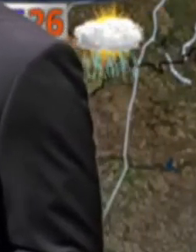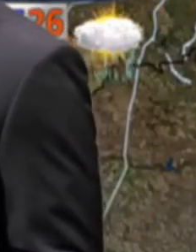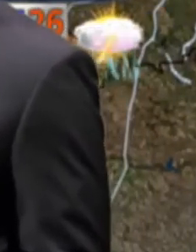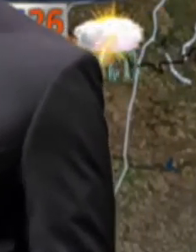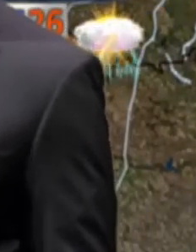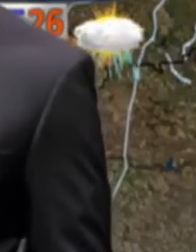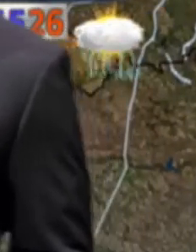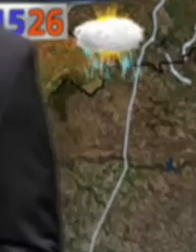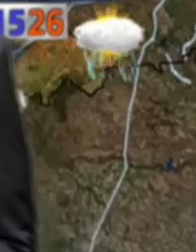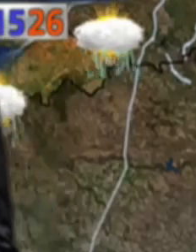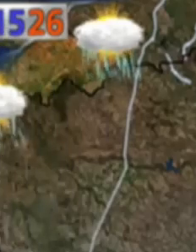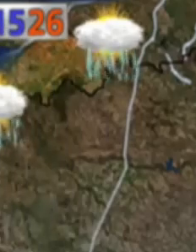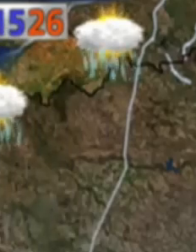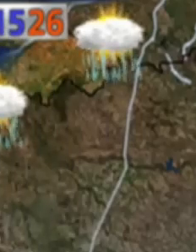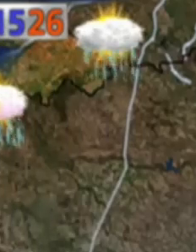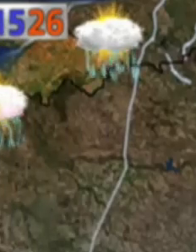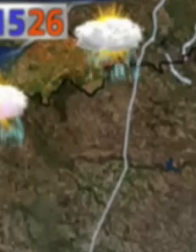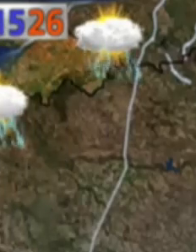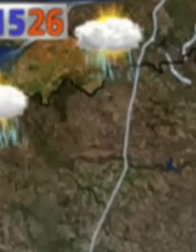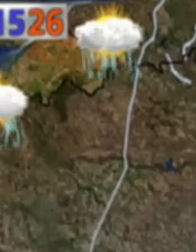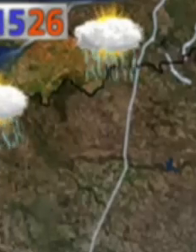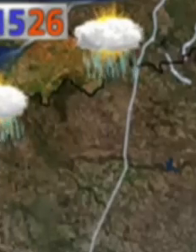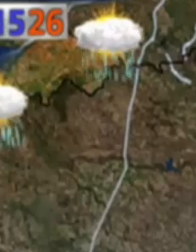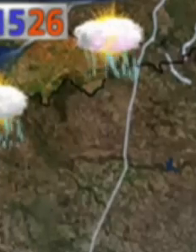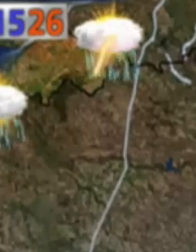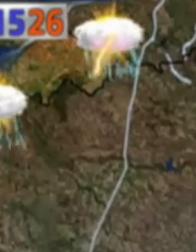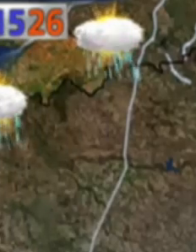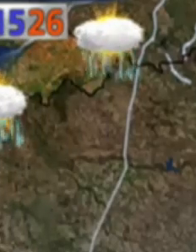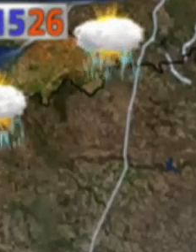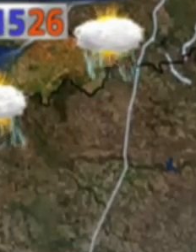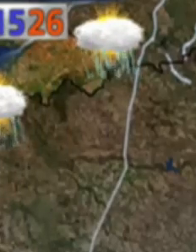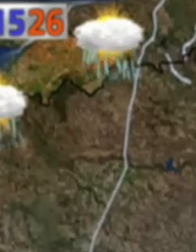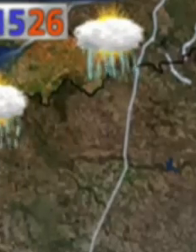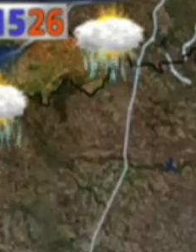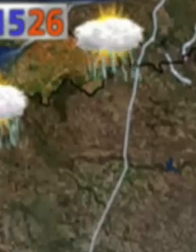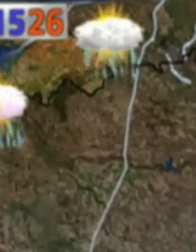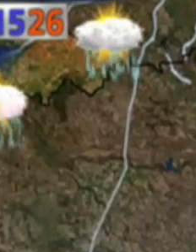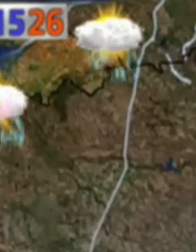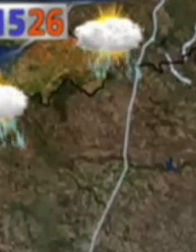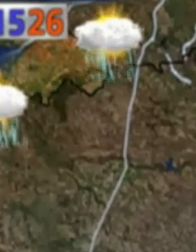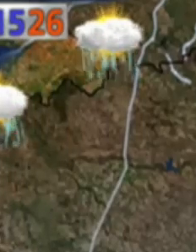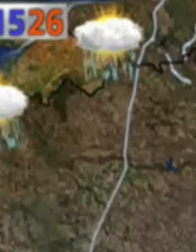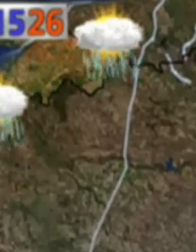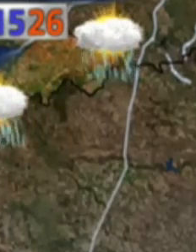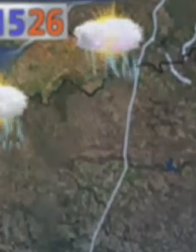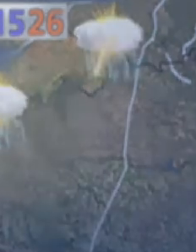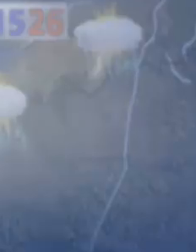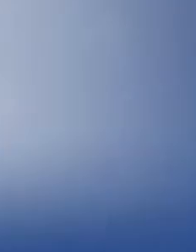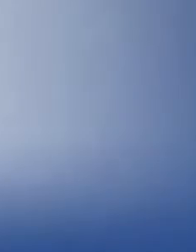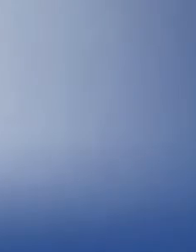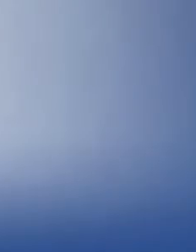Vryburg Taung sentse ke sabela hona ka Rotoska le teng o tla hlo tshetse hona ha esale ba boitsa I bet it's a hot